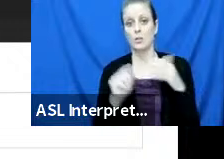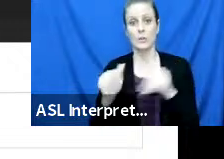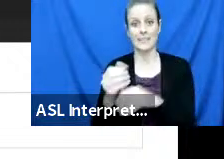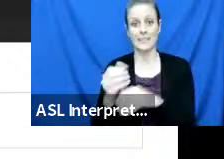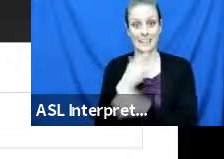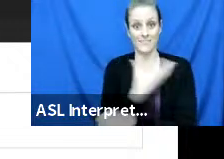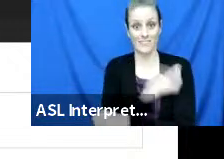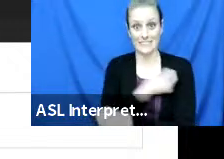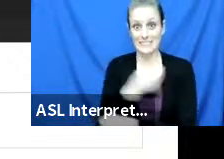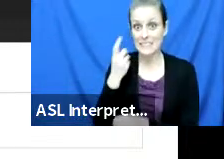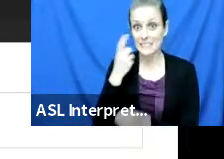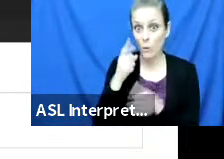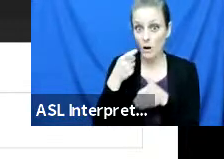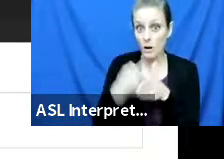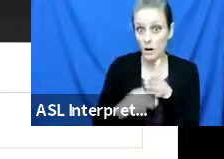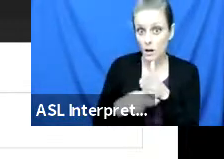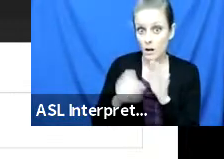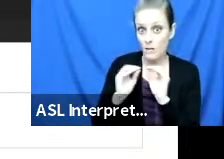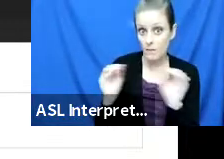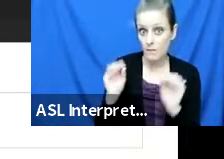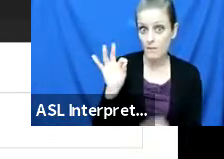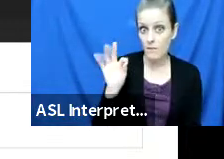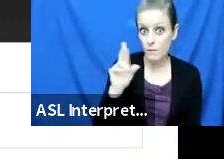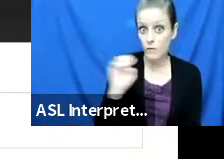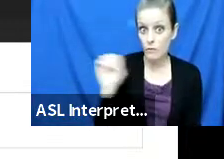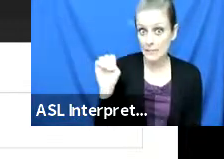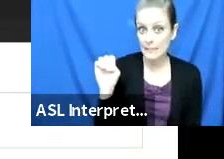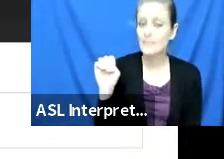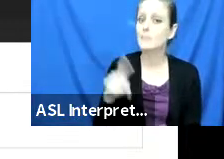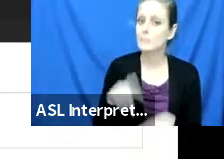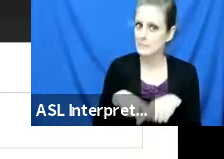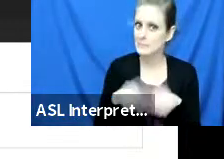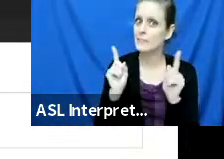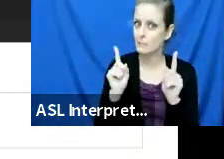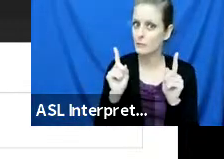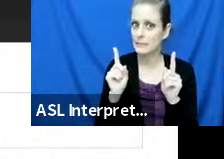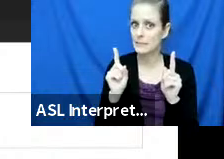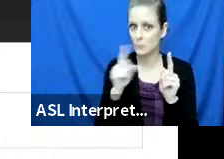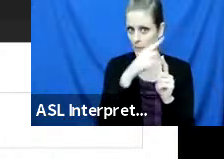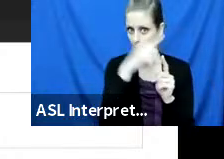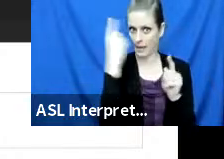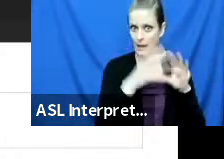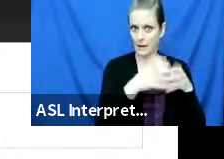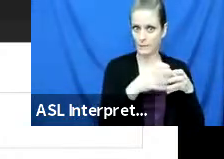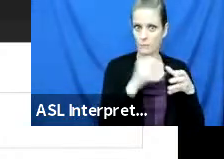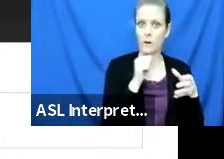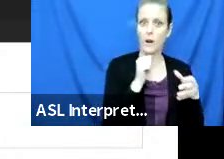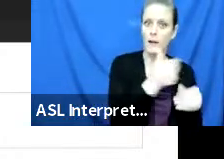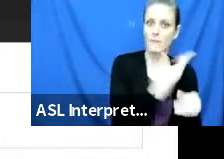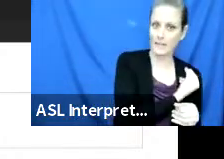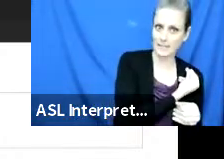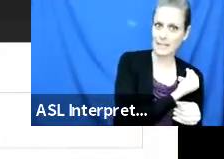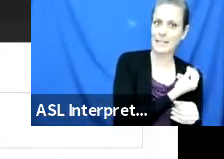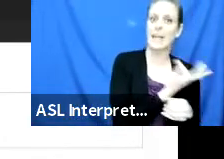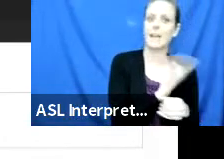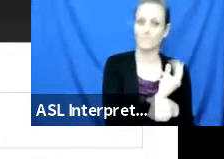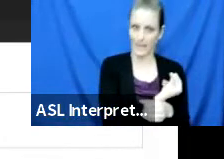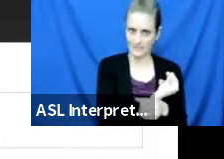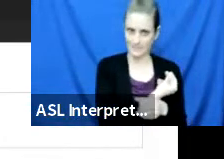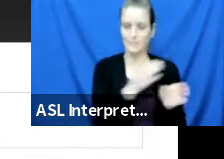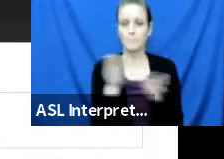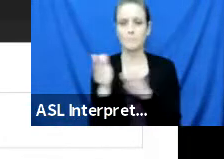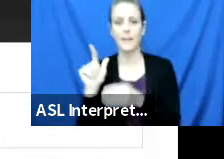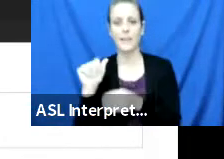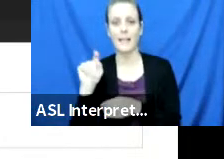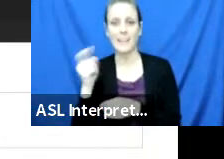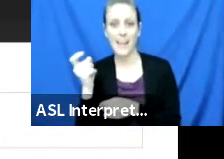Black residents between the vaccinated respondents and unvaccinated. Whereas when you look at Latinx respondents, there